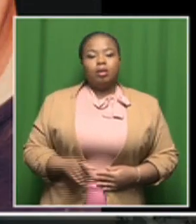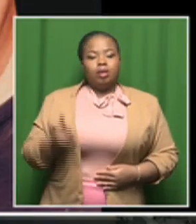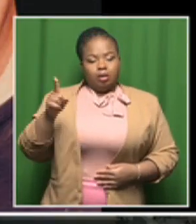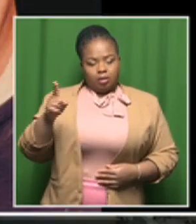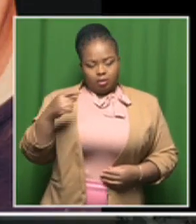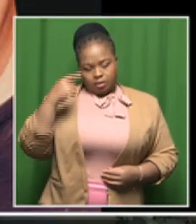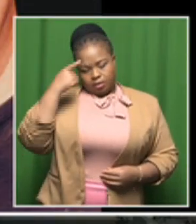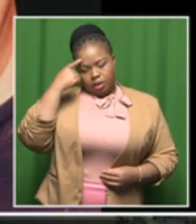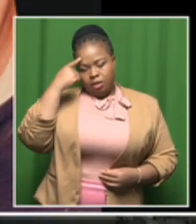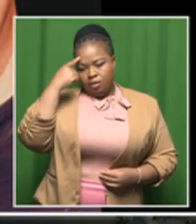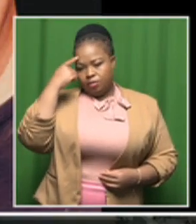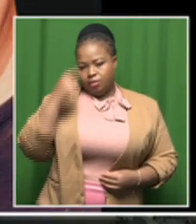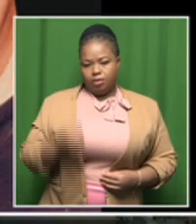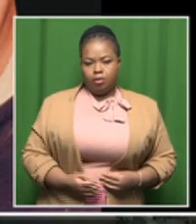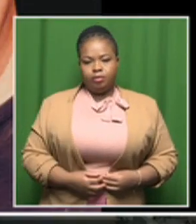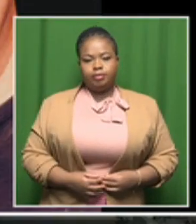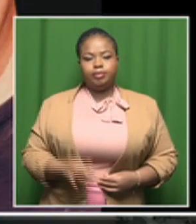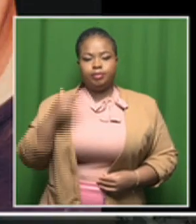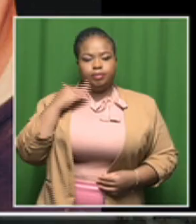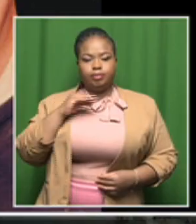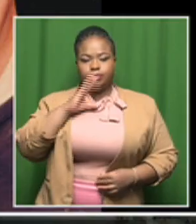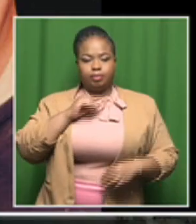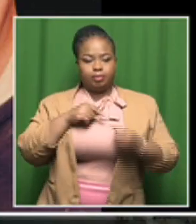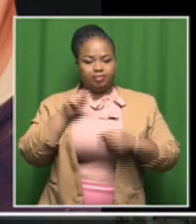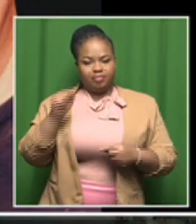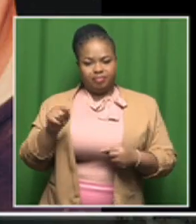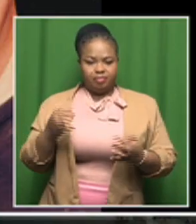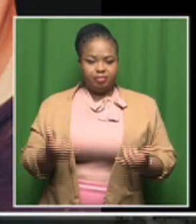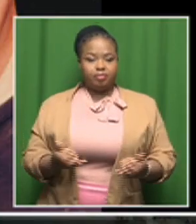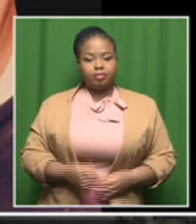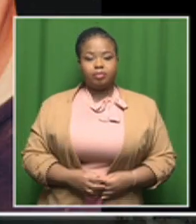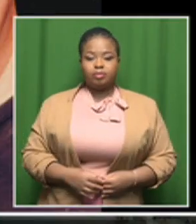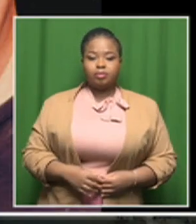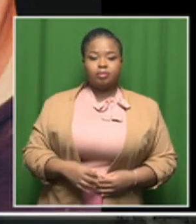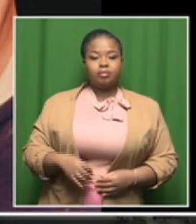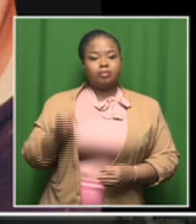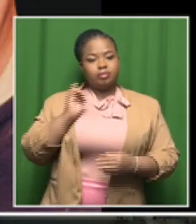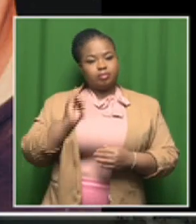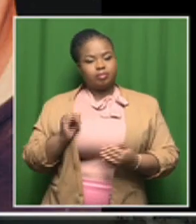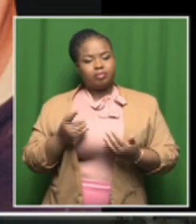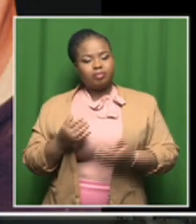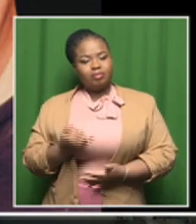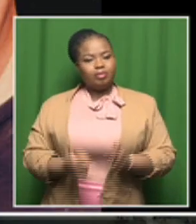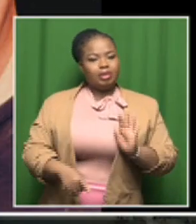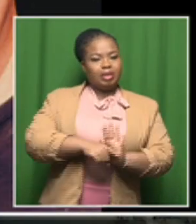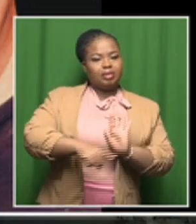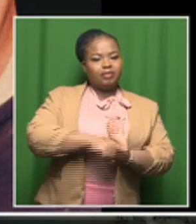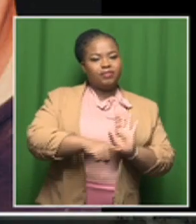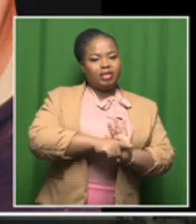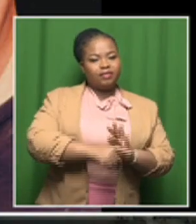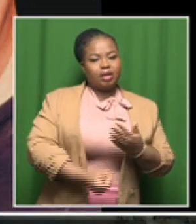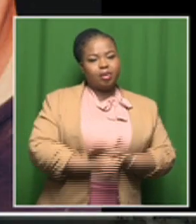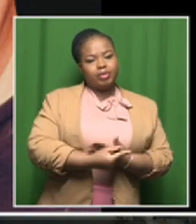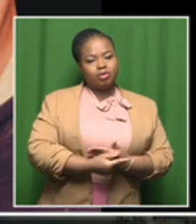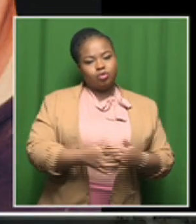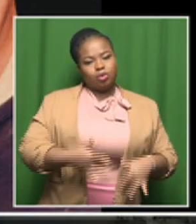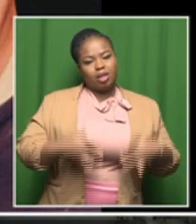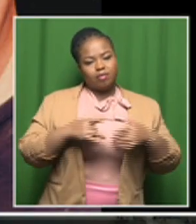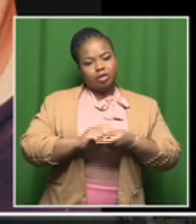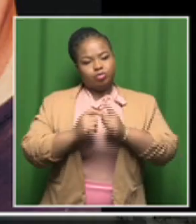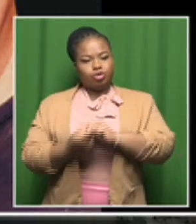I'm thinking about that while you speak to us, is that these cracks formed in your life, and yet you filled in those cracks